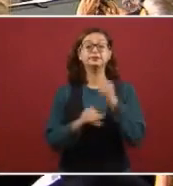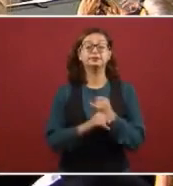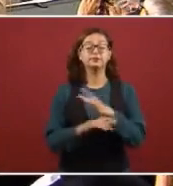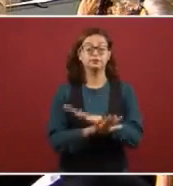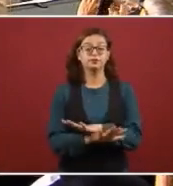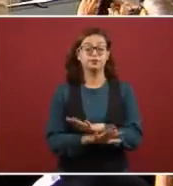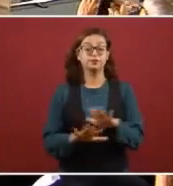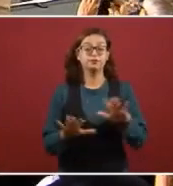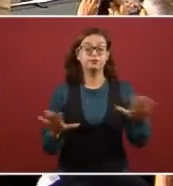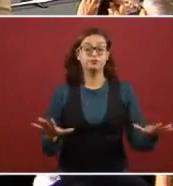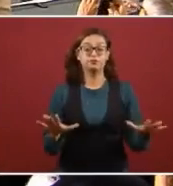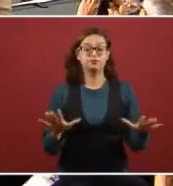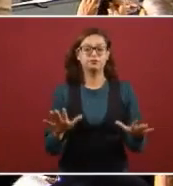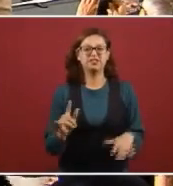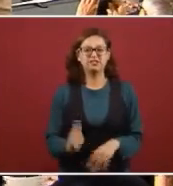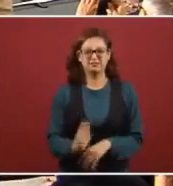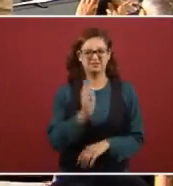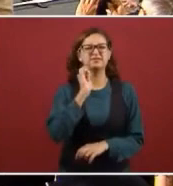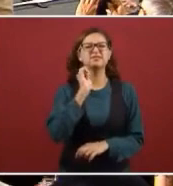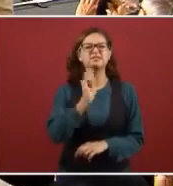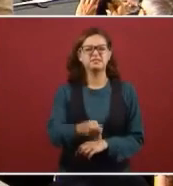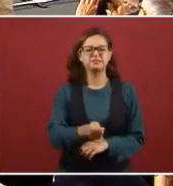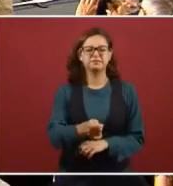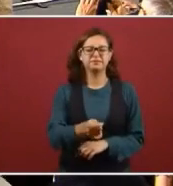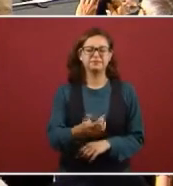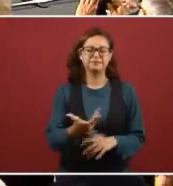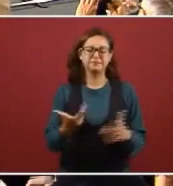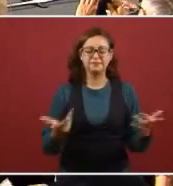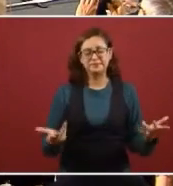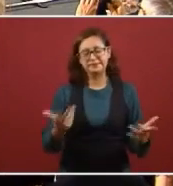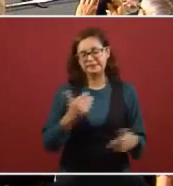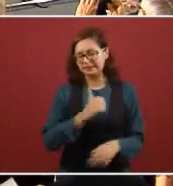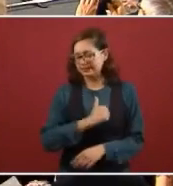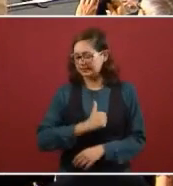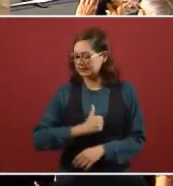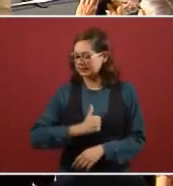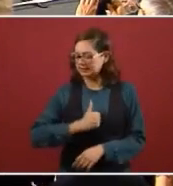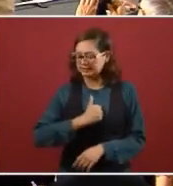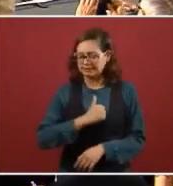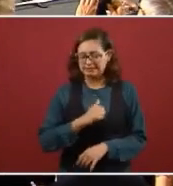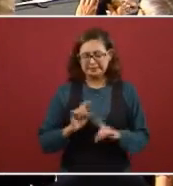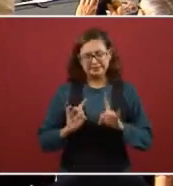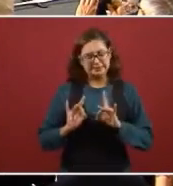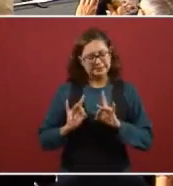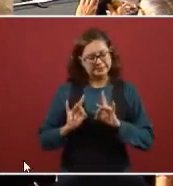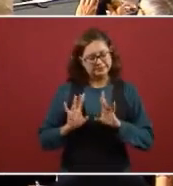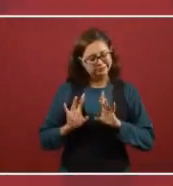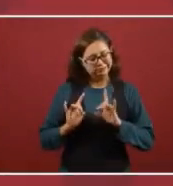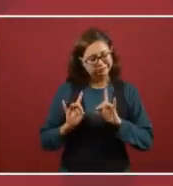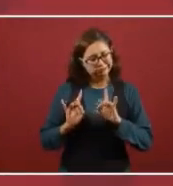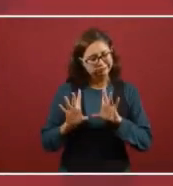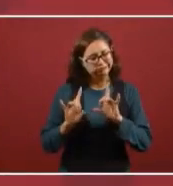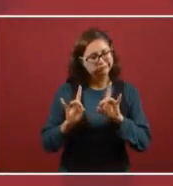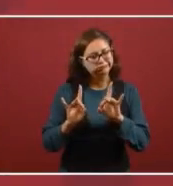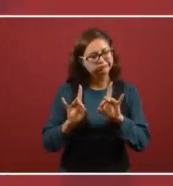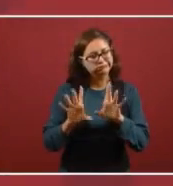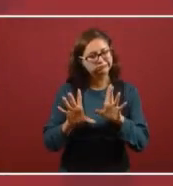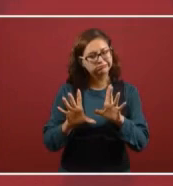to inform you regarding the lamentable things that